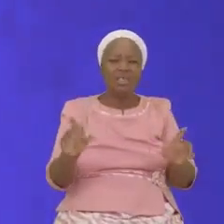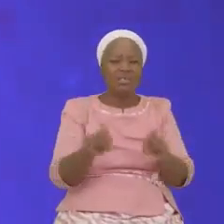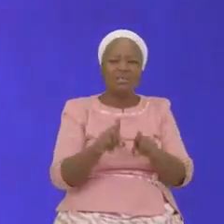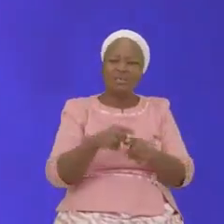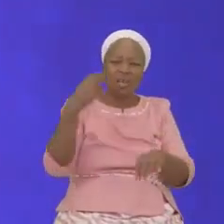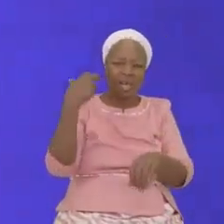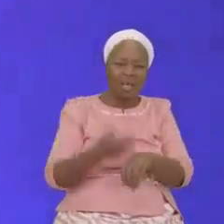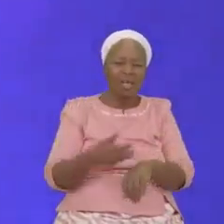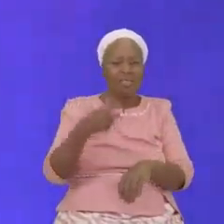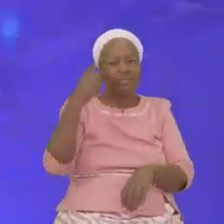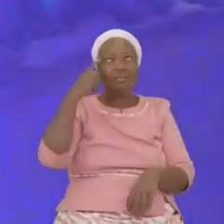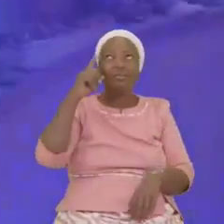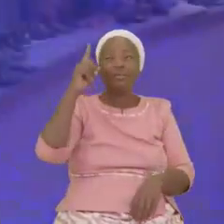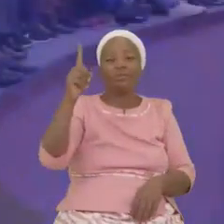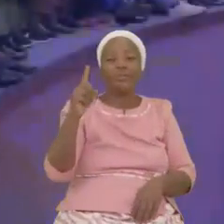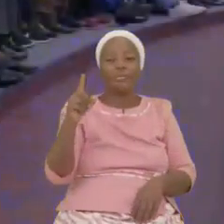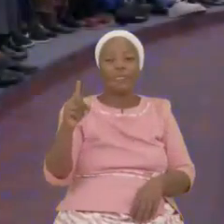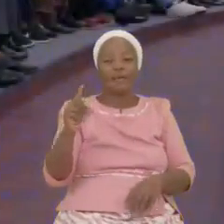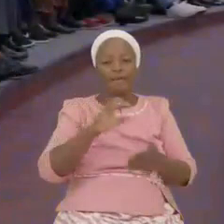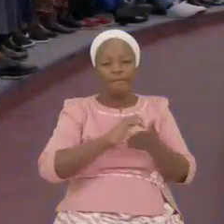too hard for thee.